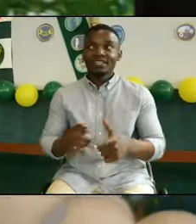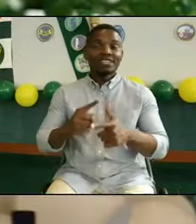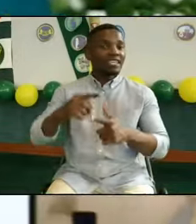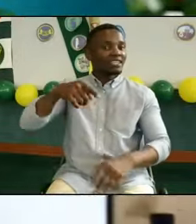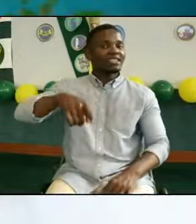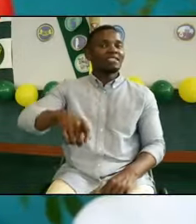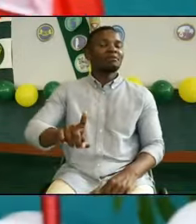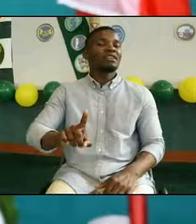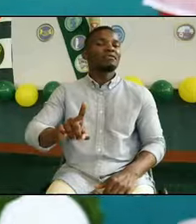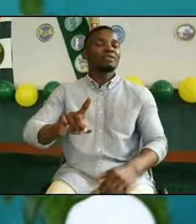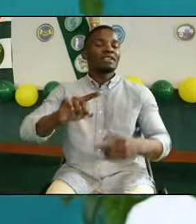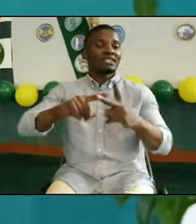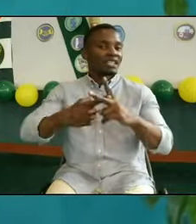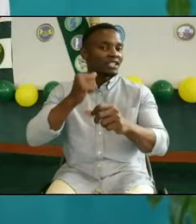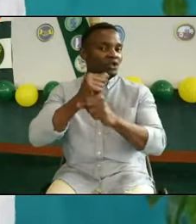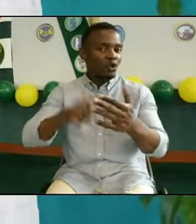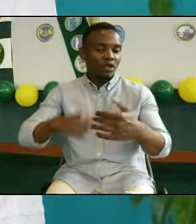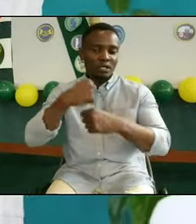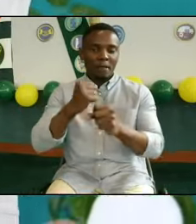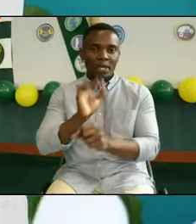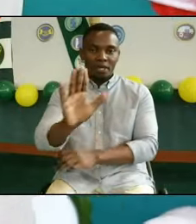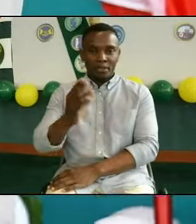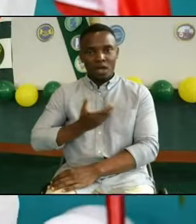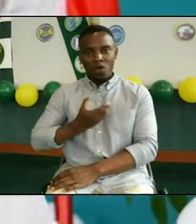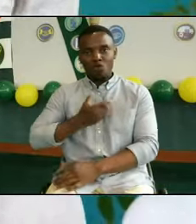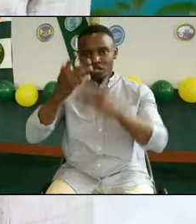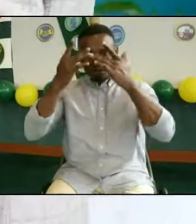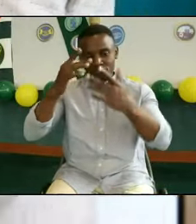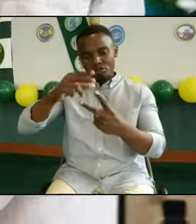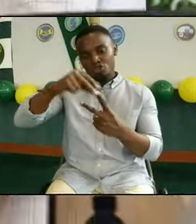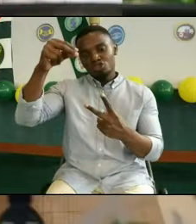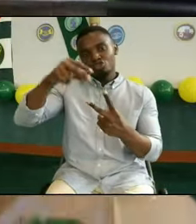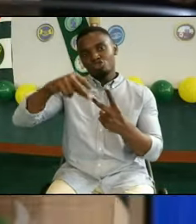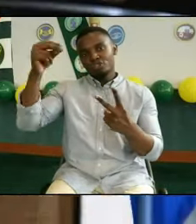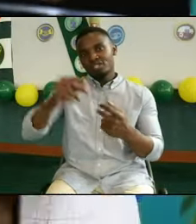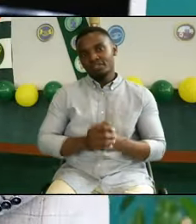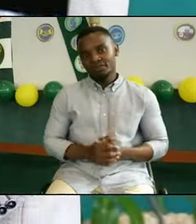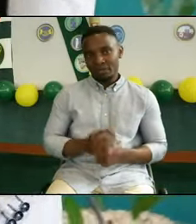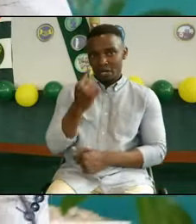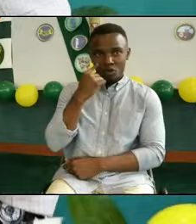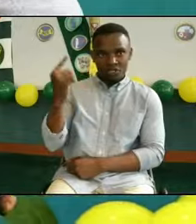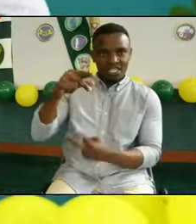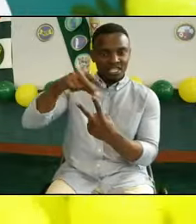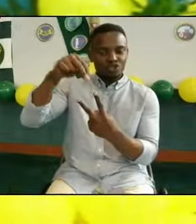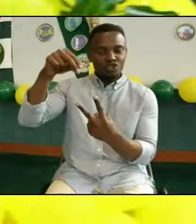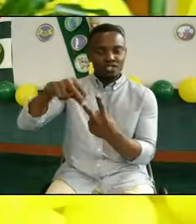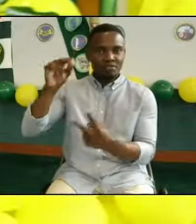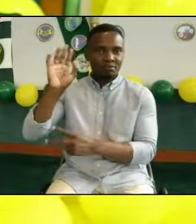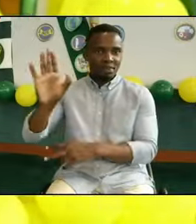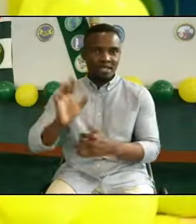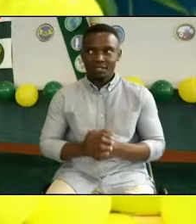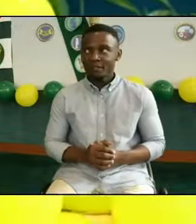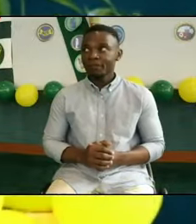making choices. They started making choices. So let's see the choices they made. I tell you, the